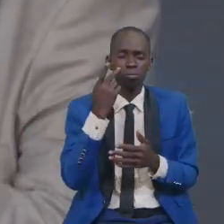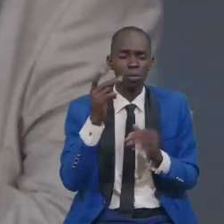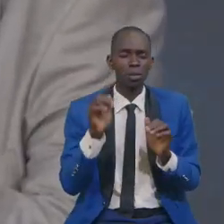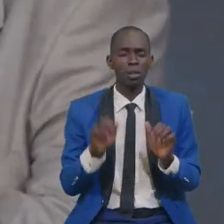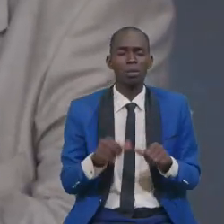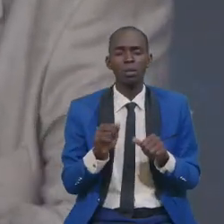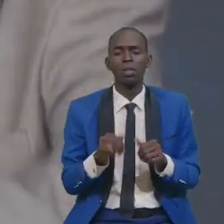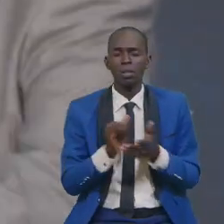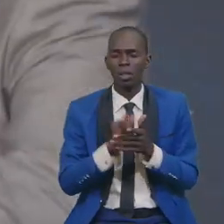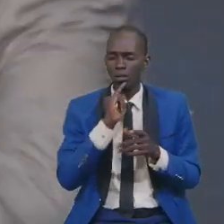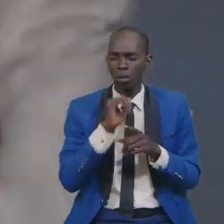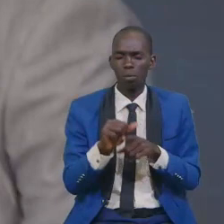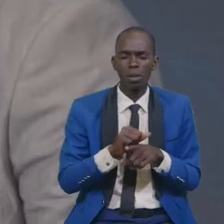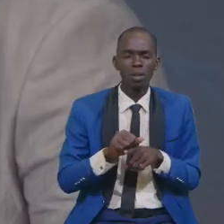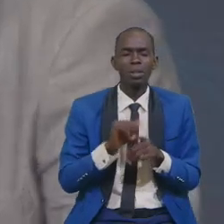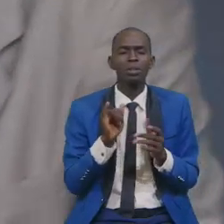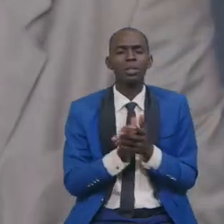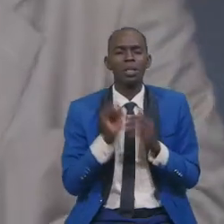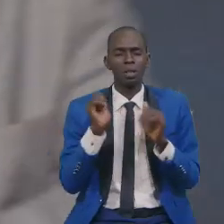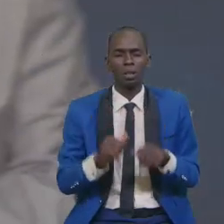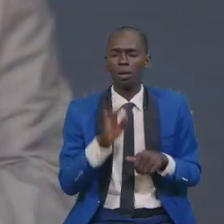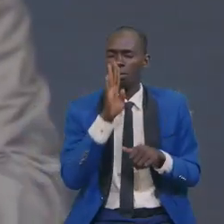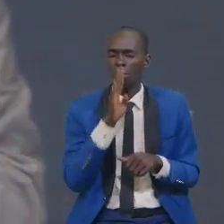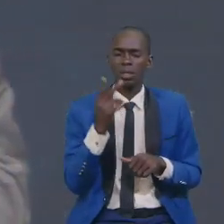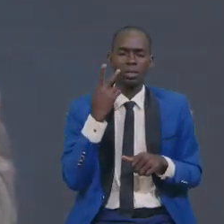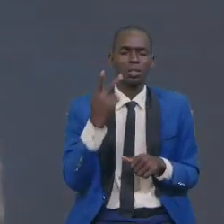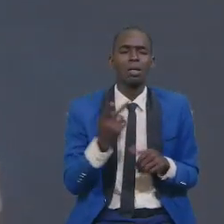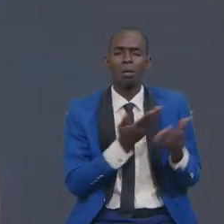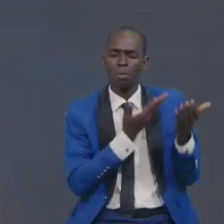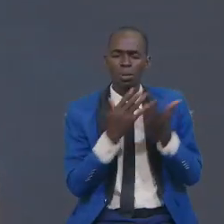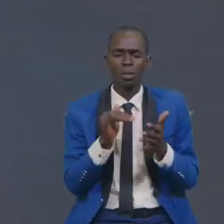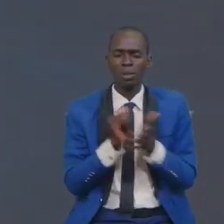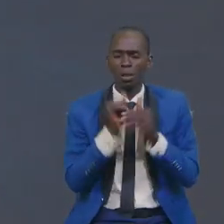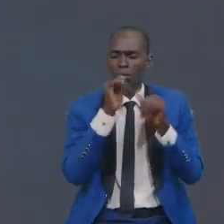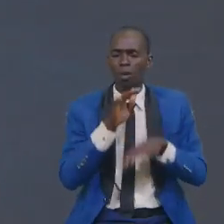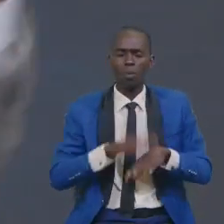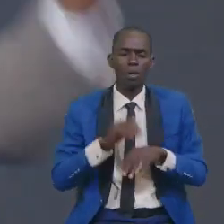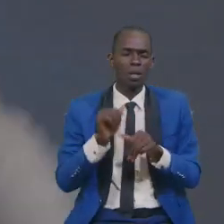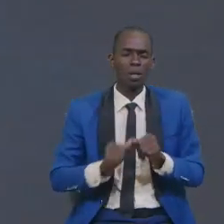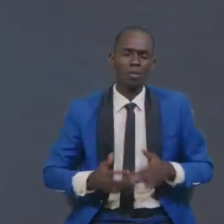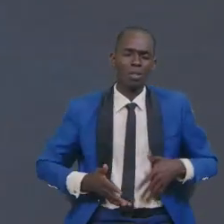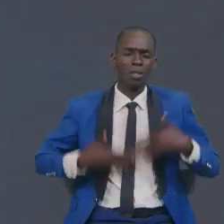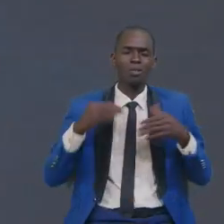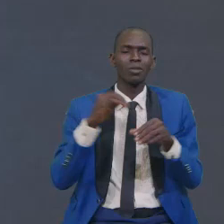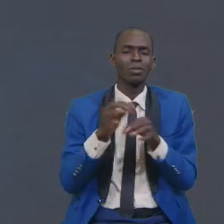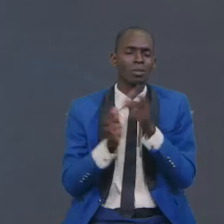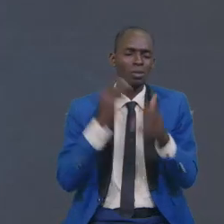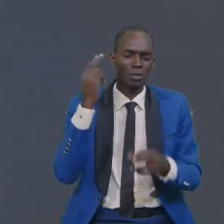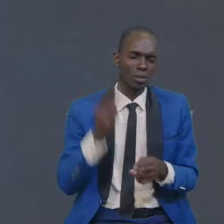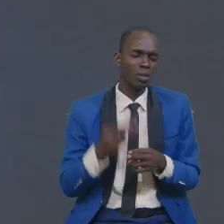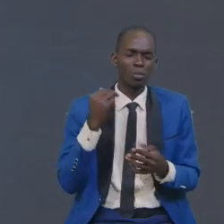practical that can be seen bring that blessing upon every life in Jesus